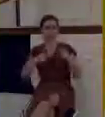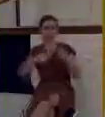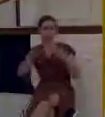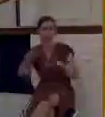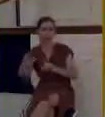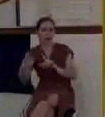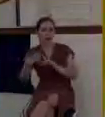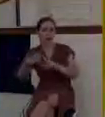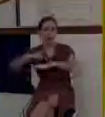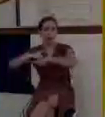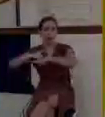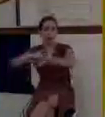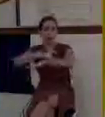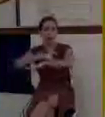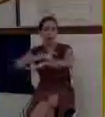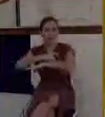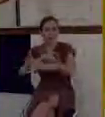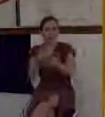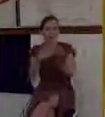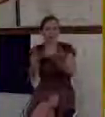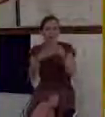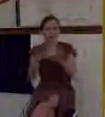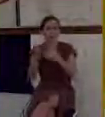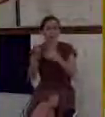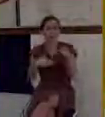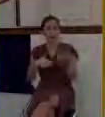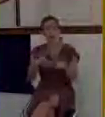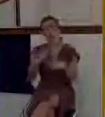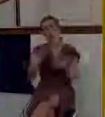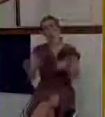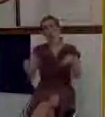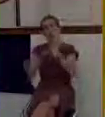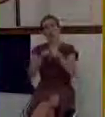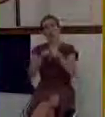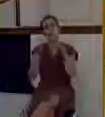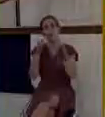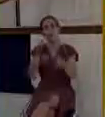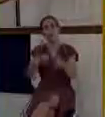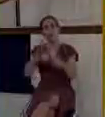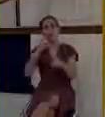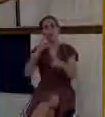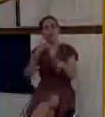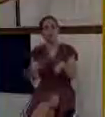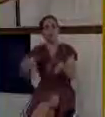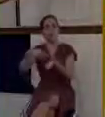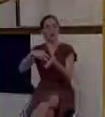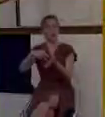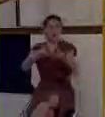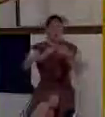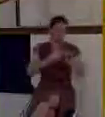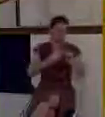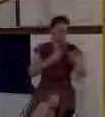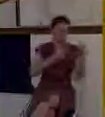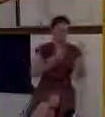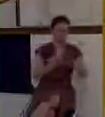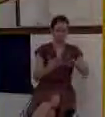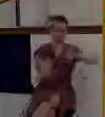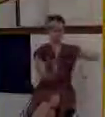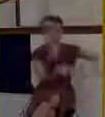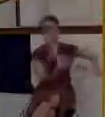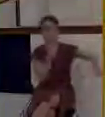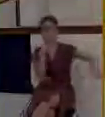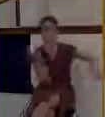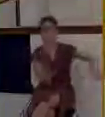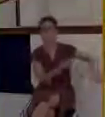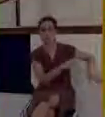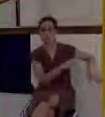as fair as yours when I rise in the likeness of the Redeemer. It was his belief in the resurrection that gave him